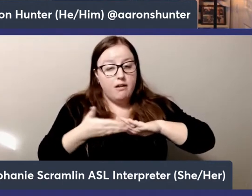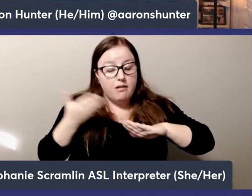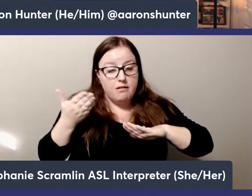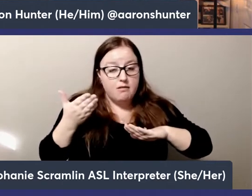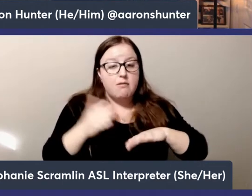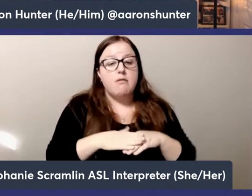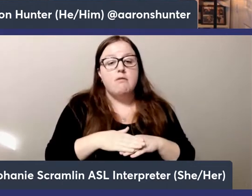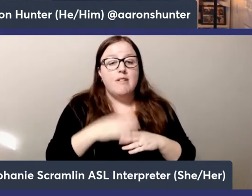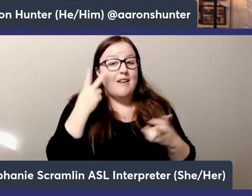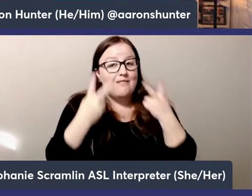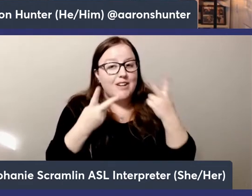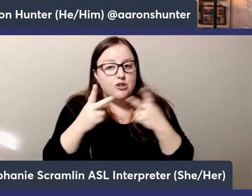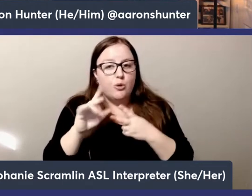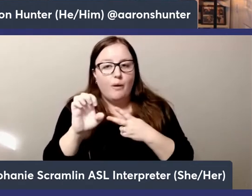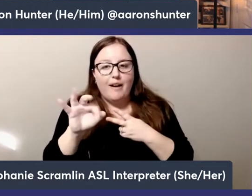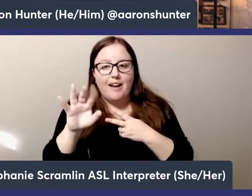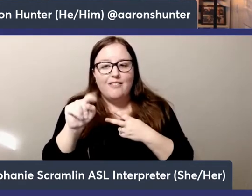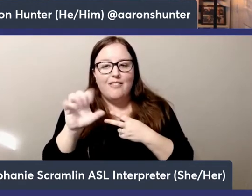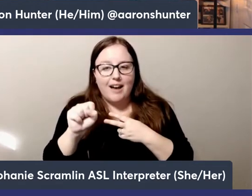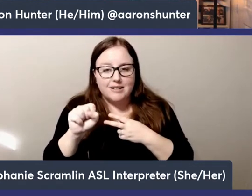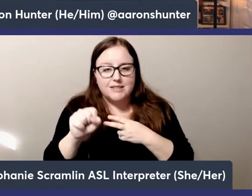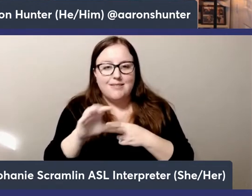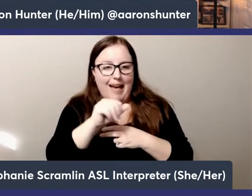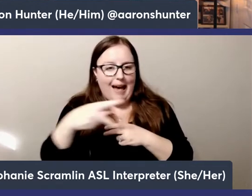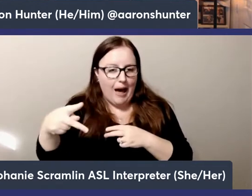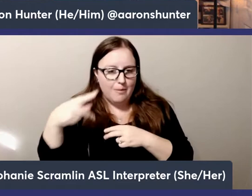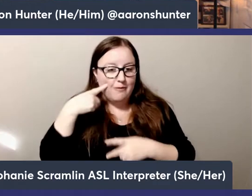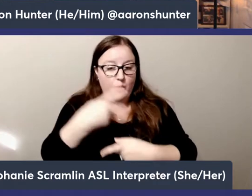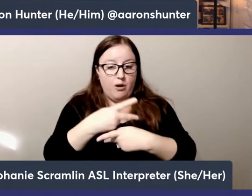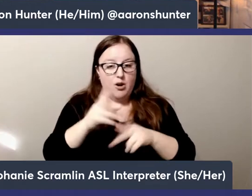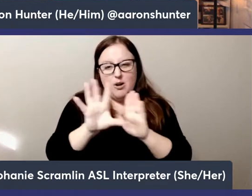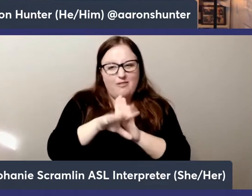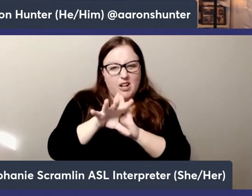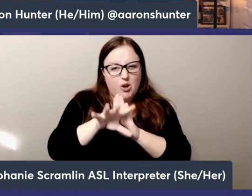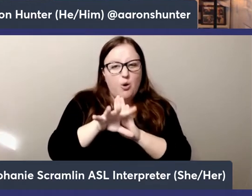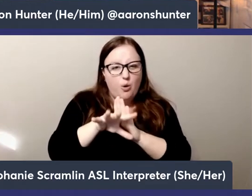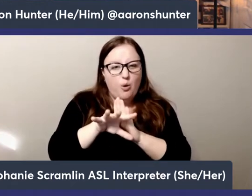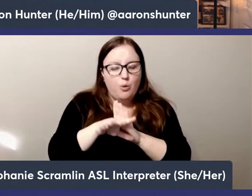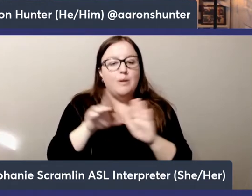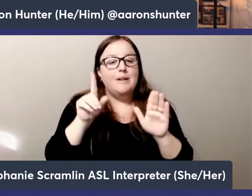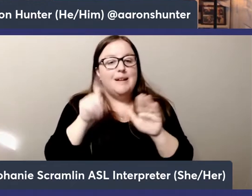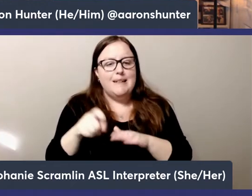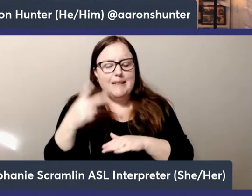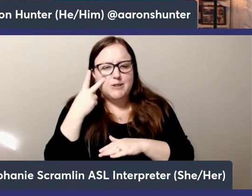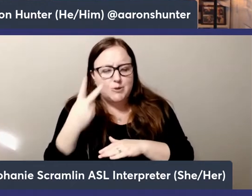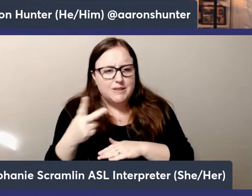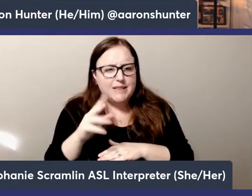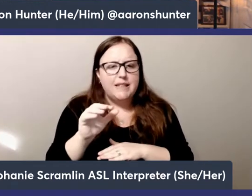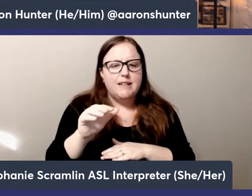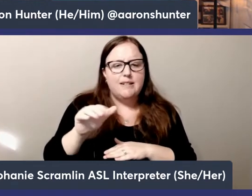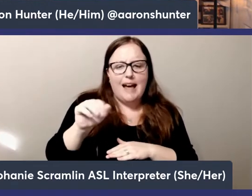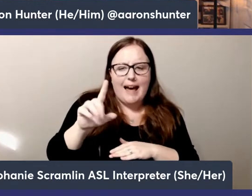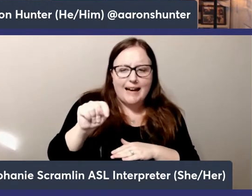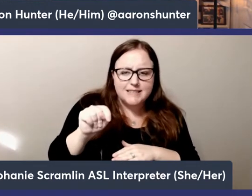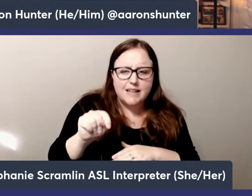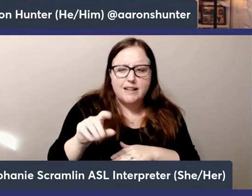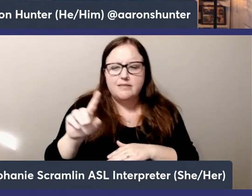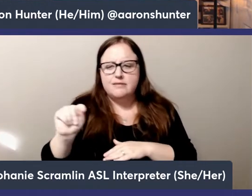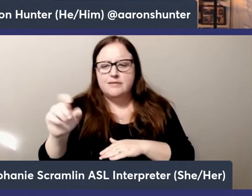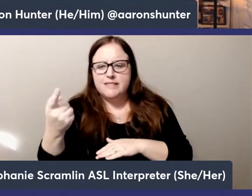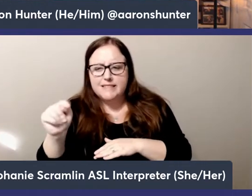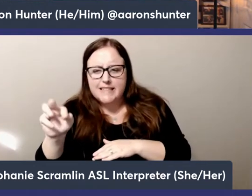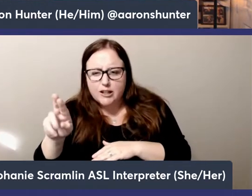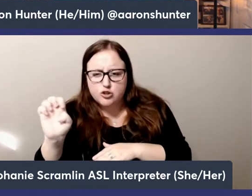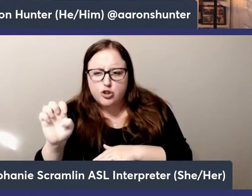a visual effects rendering application for producing a movie. It needs to seek assets, like it needs to seek textures for a